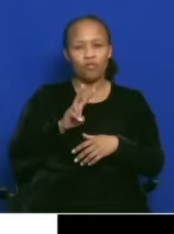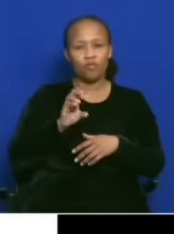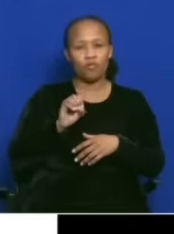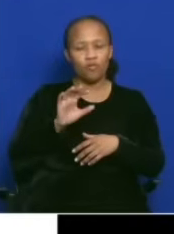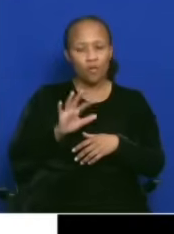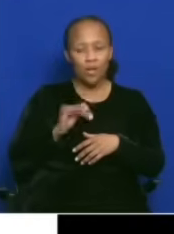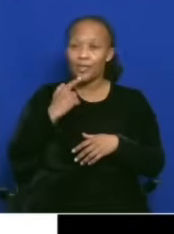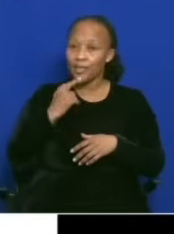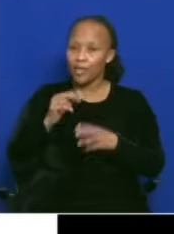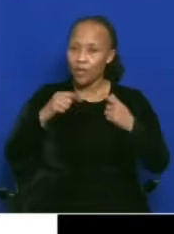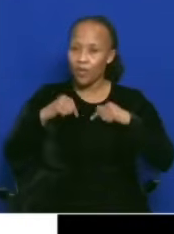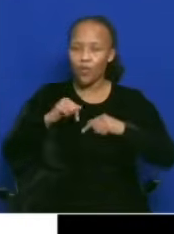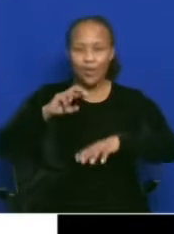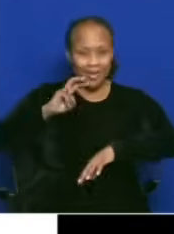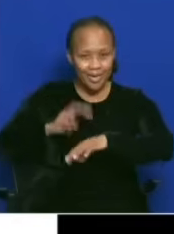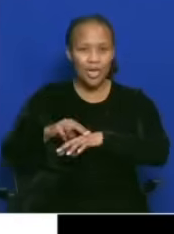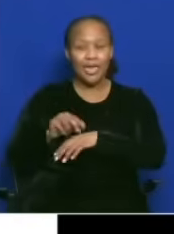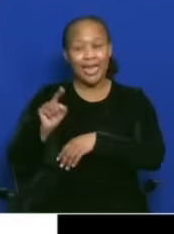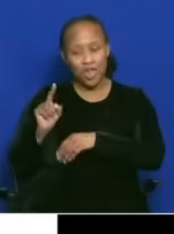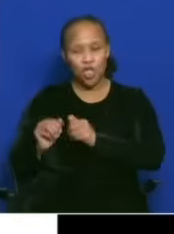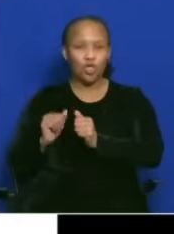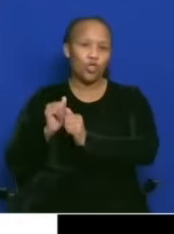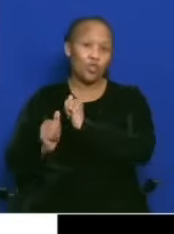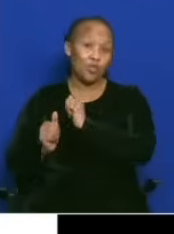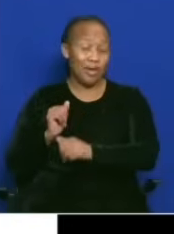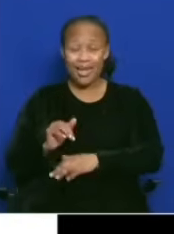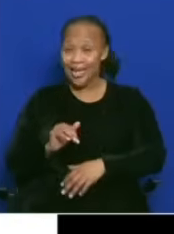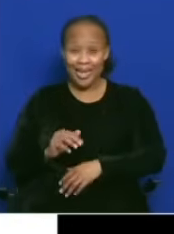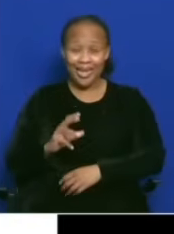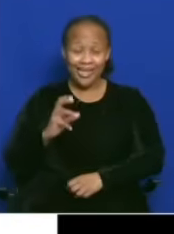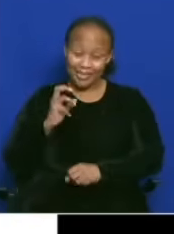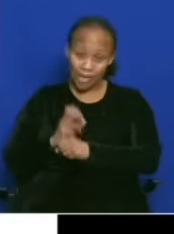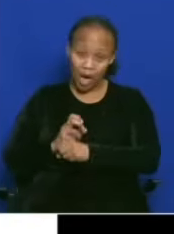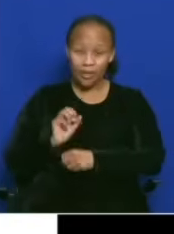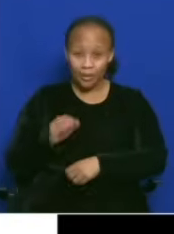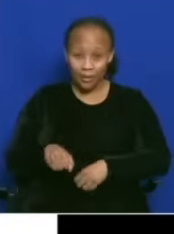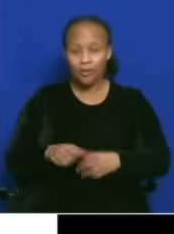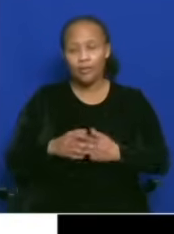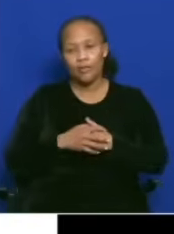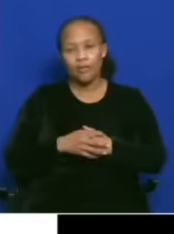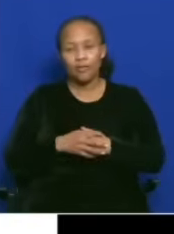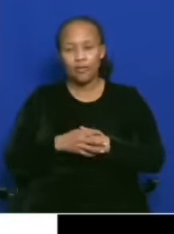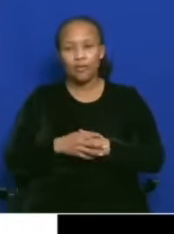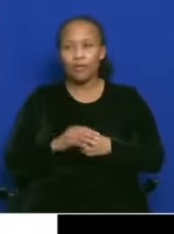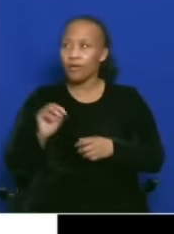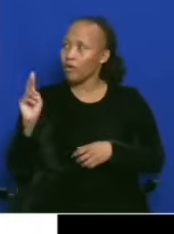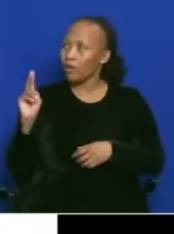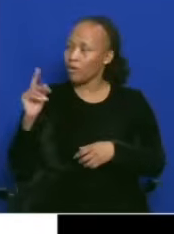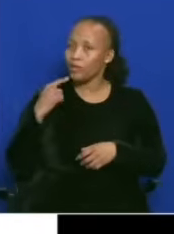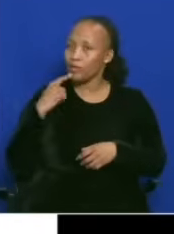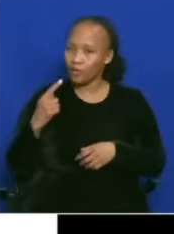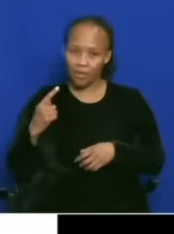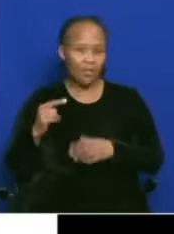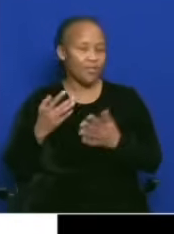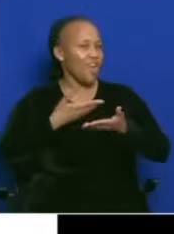bloody tight. And General Khan agrees with him. Everywhere is tight, bro.